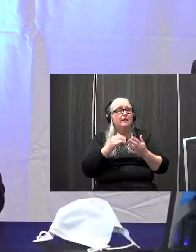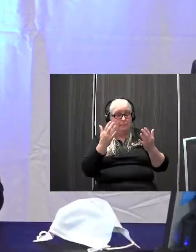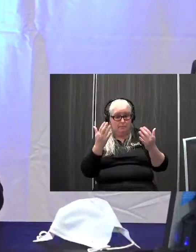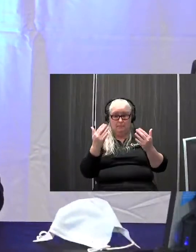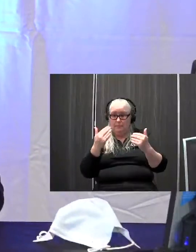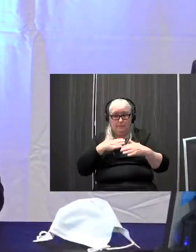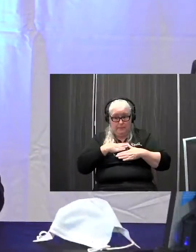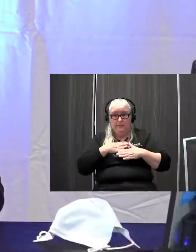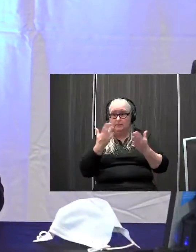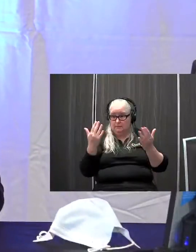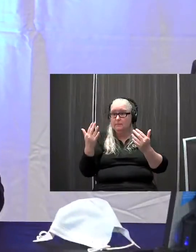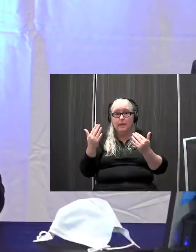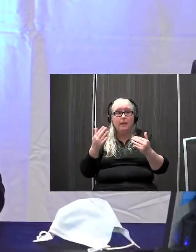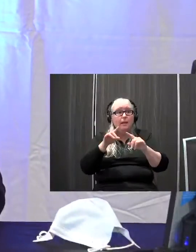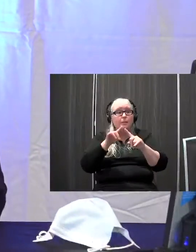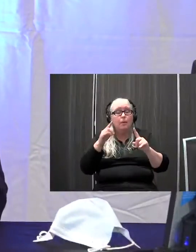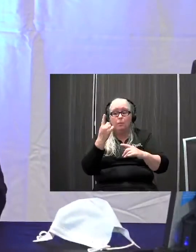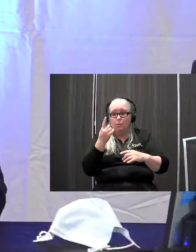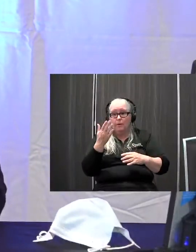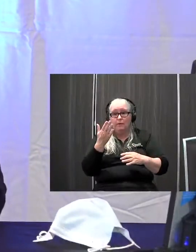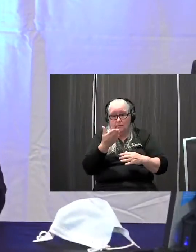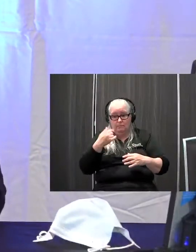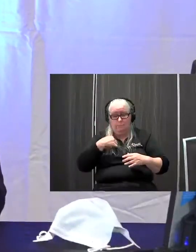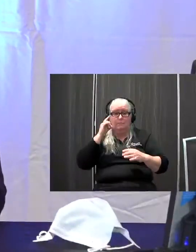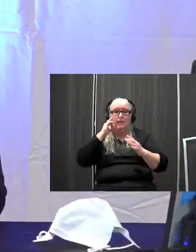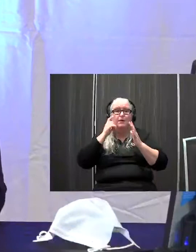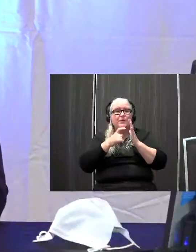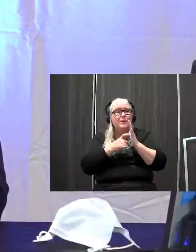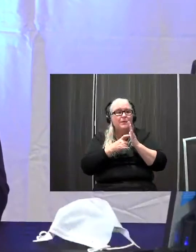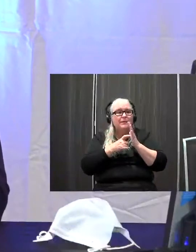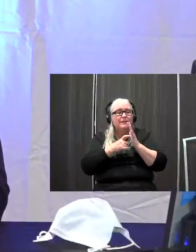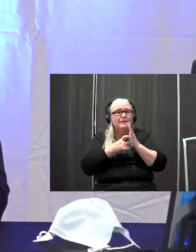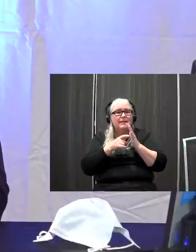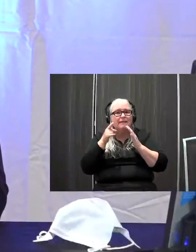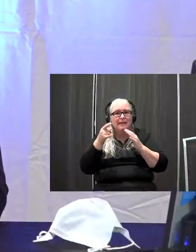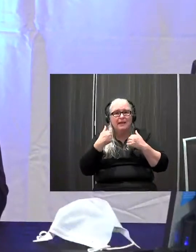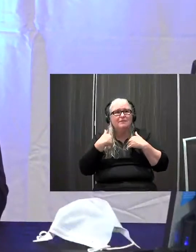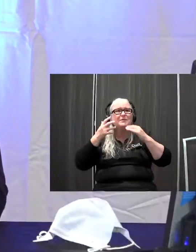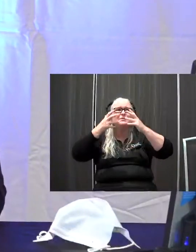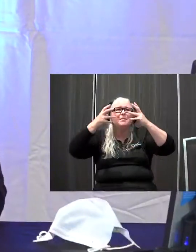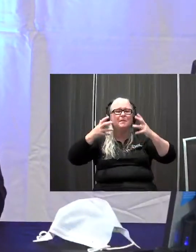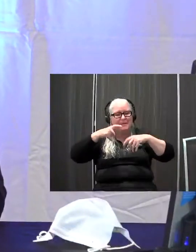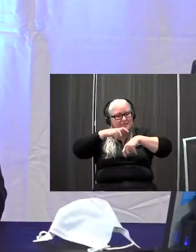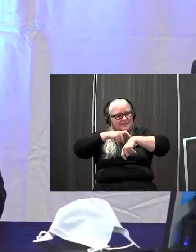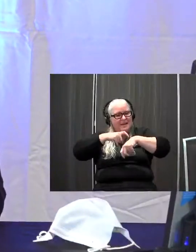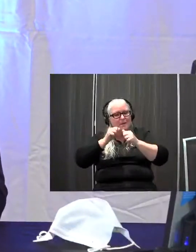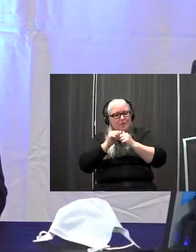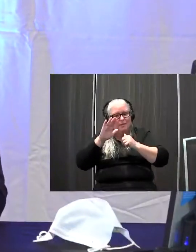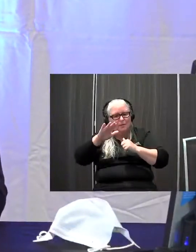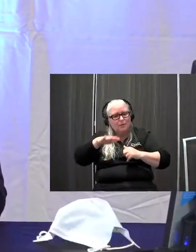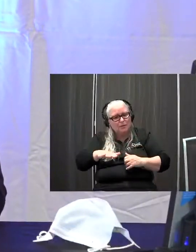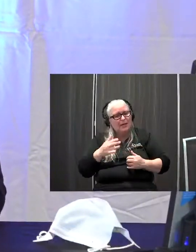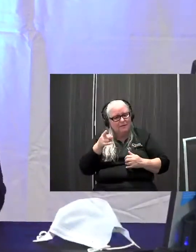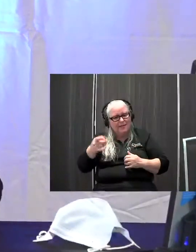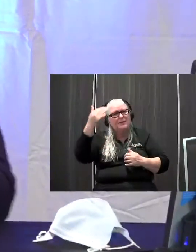too. One thing that I notice that parents are really great at is they spend so much time with their child, so they sort of know about the